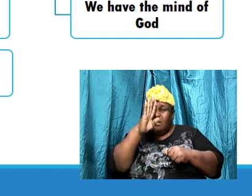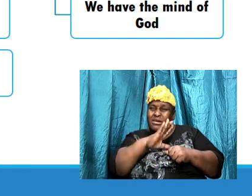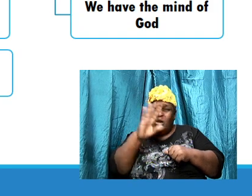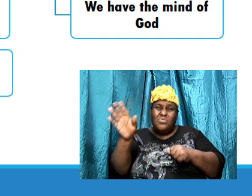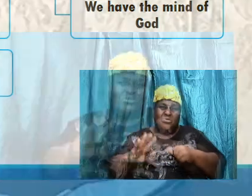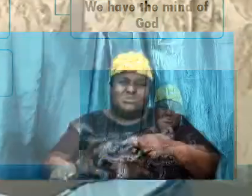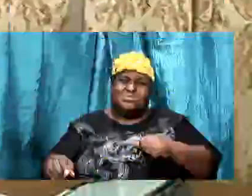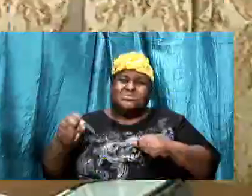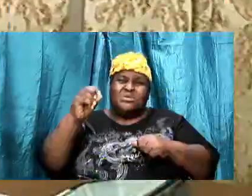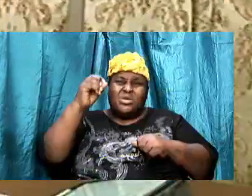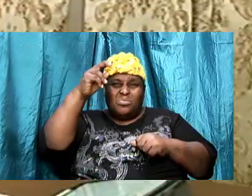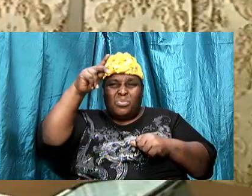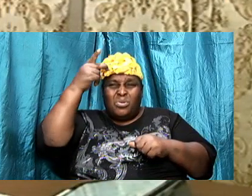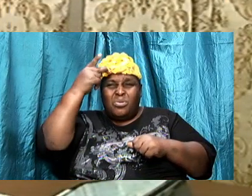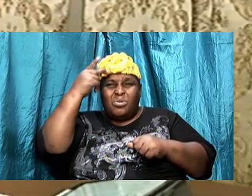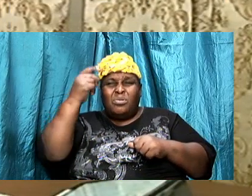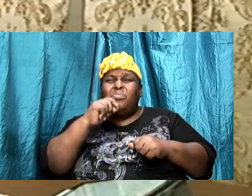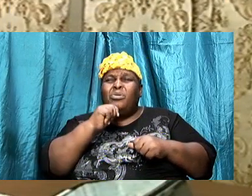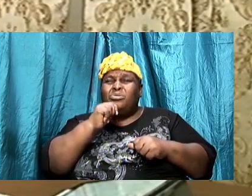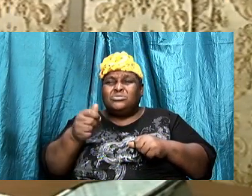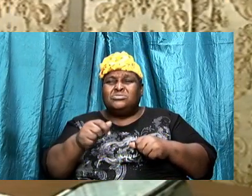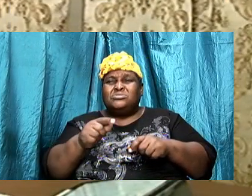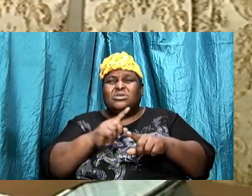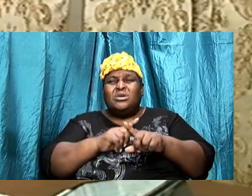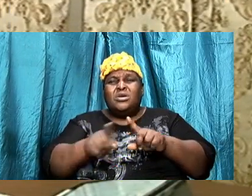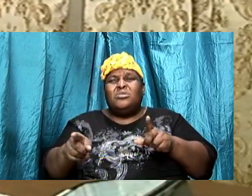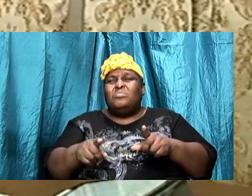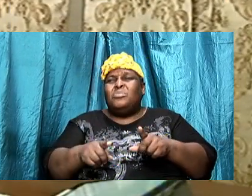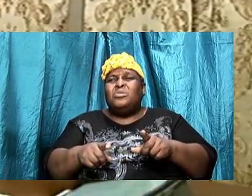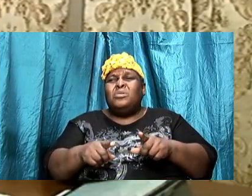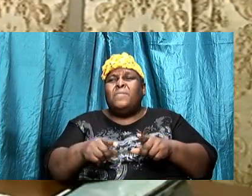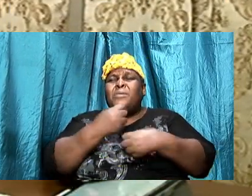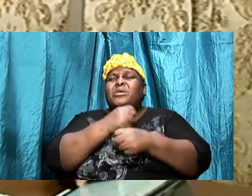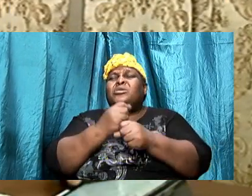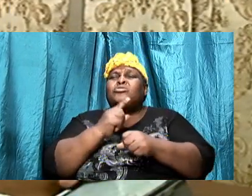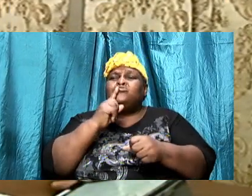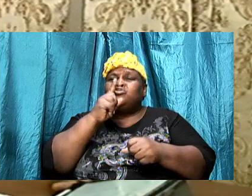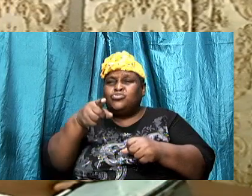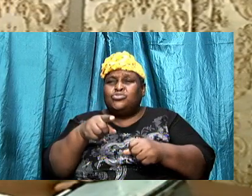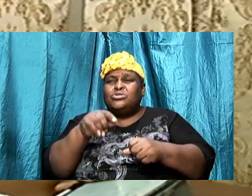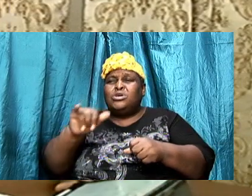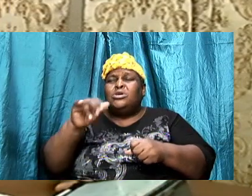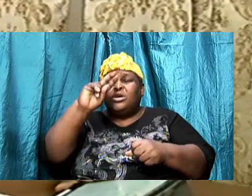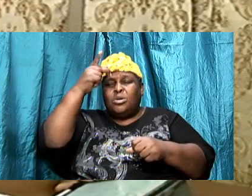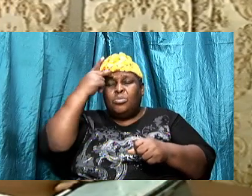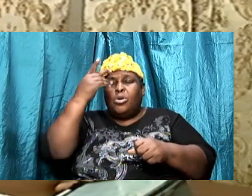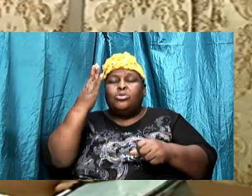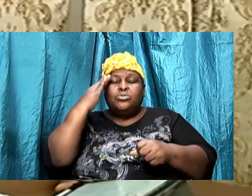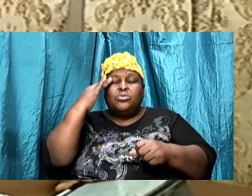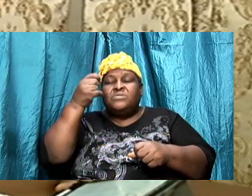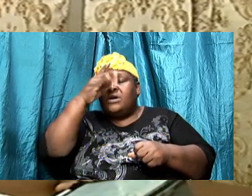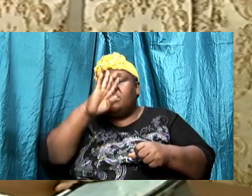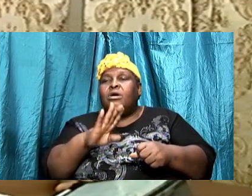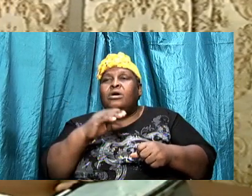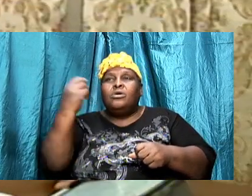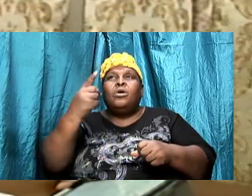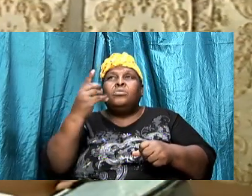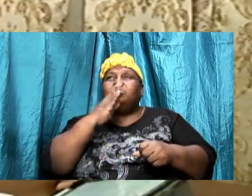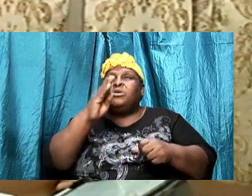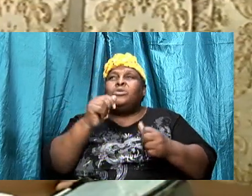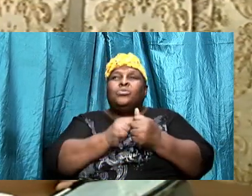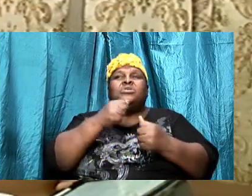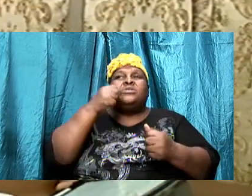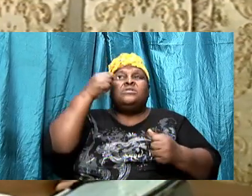and that no man shall set on thee to hurt thee. So he was giving him his word that